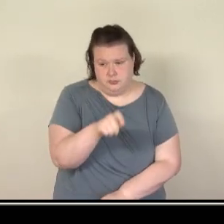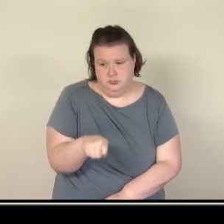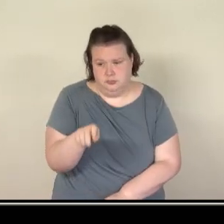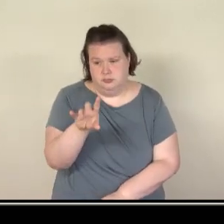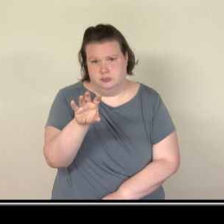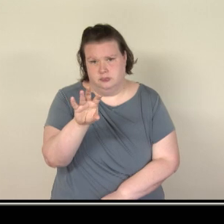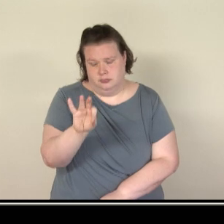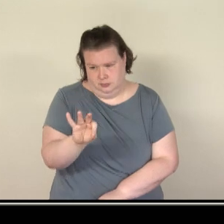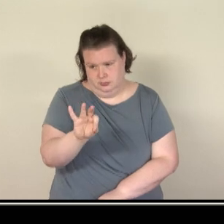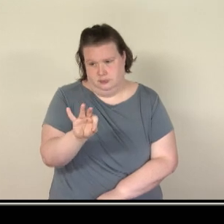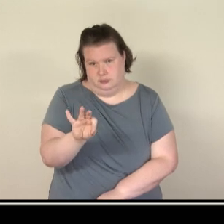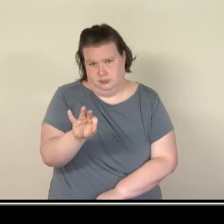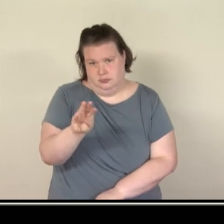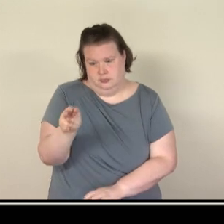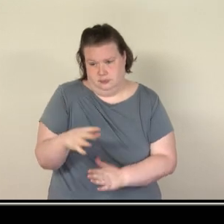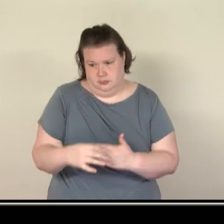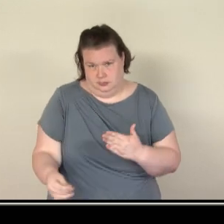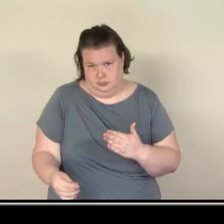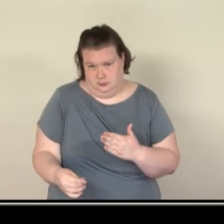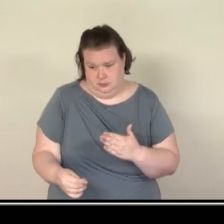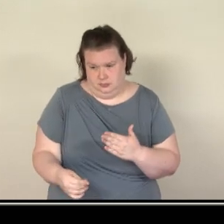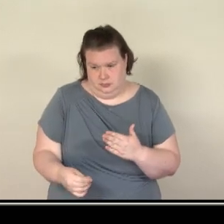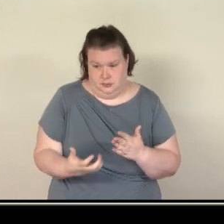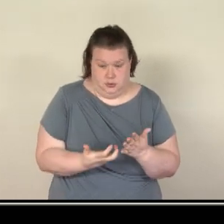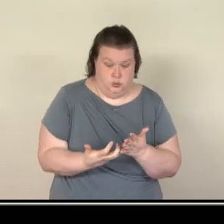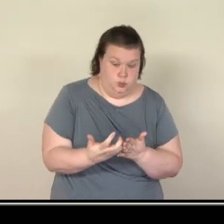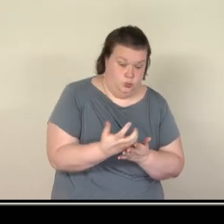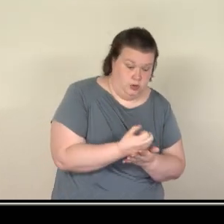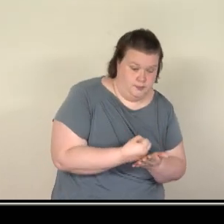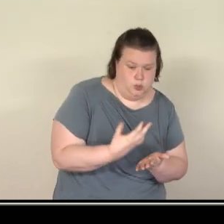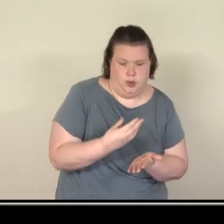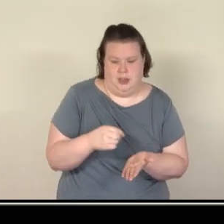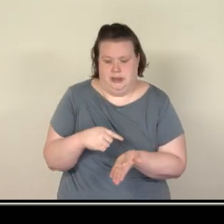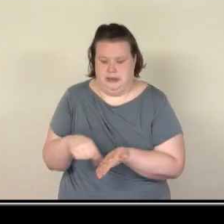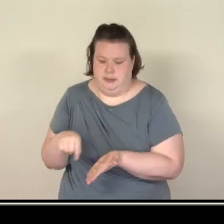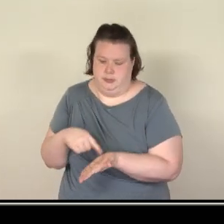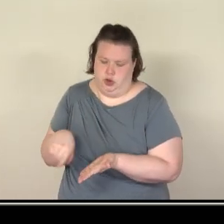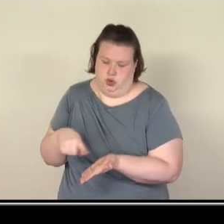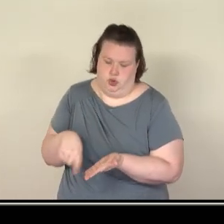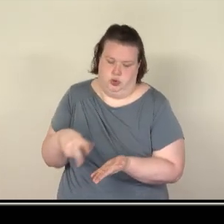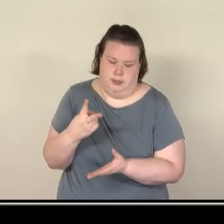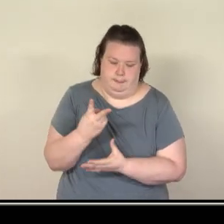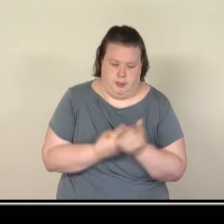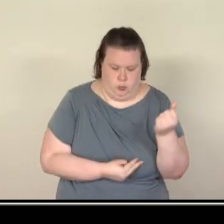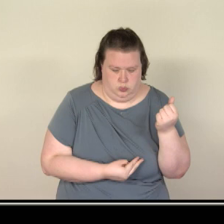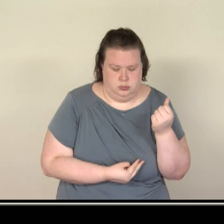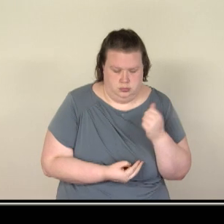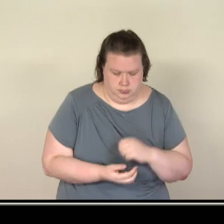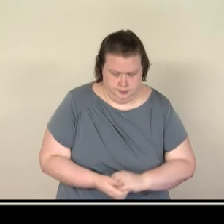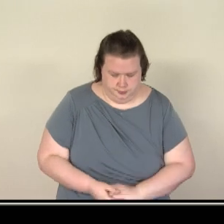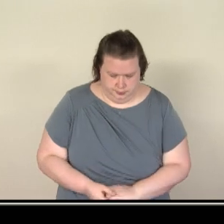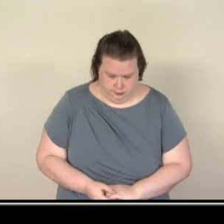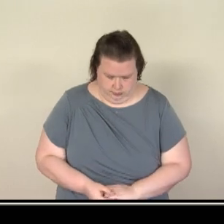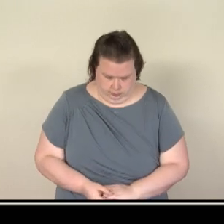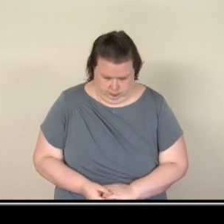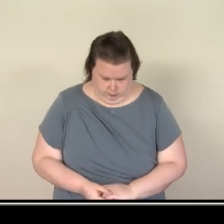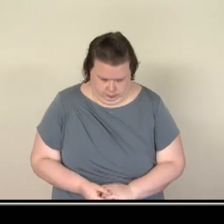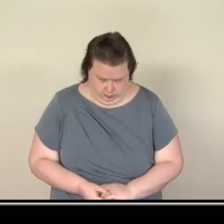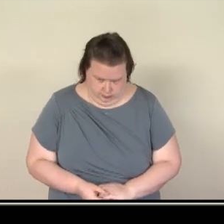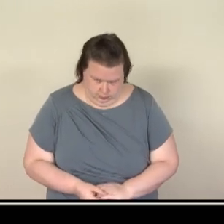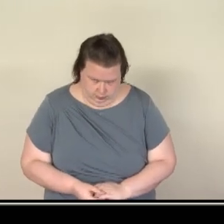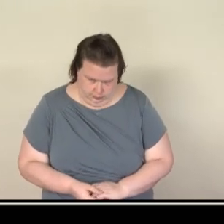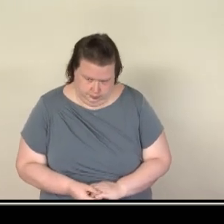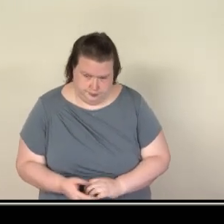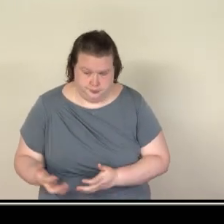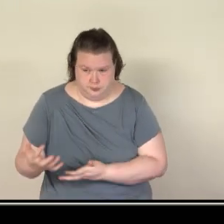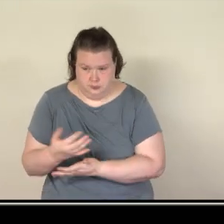$6.9 million that was showing in our revenue and in the expenditure side, because it's a pass-through from, they